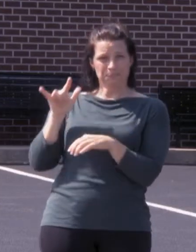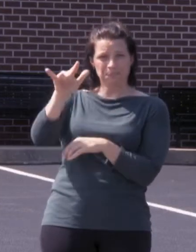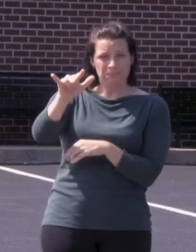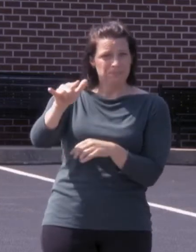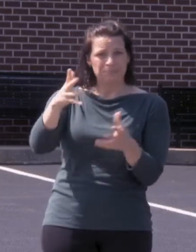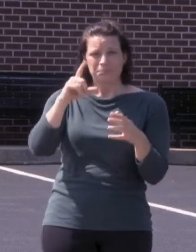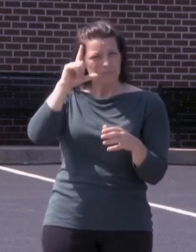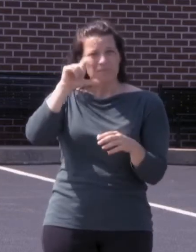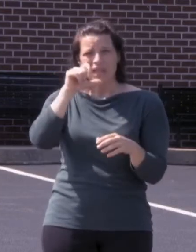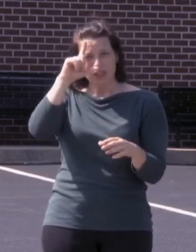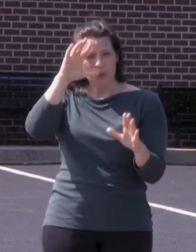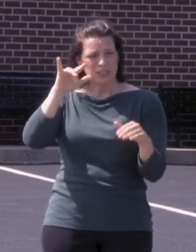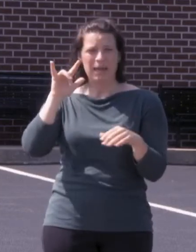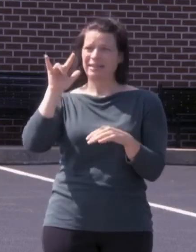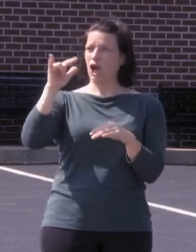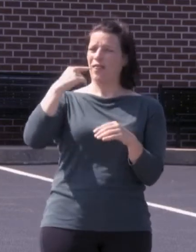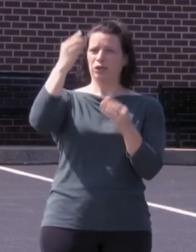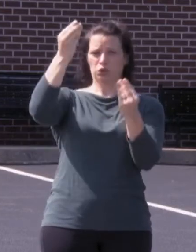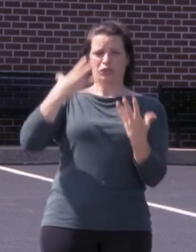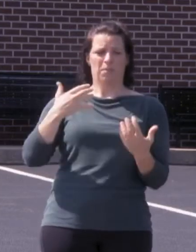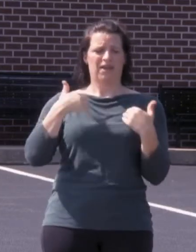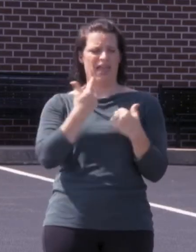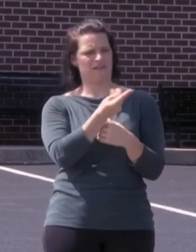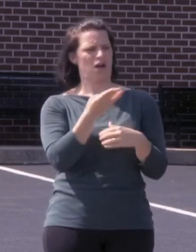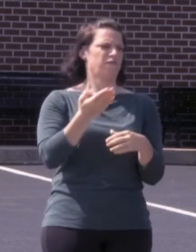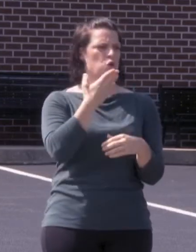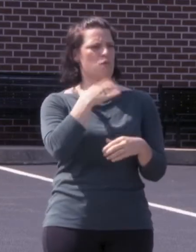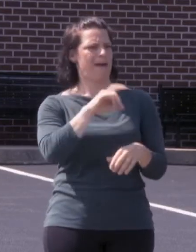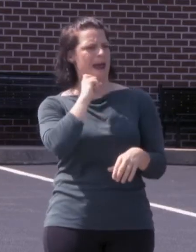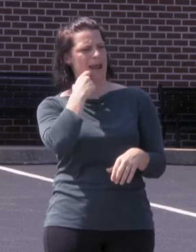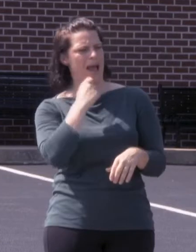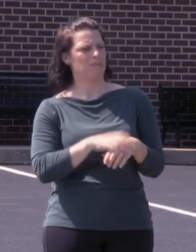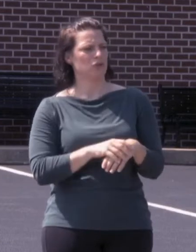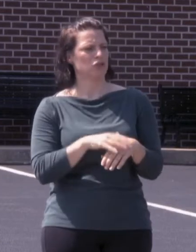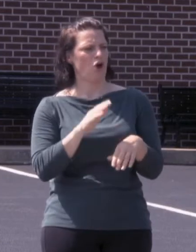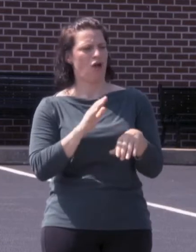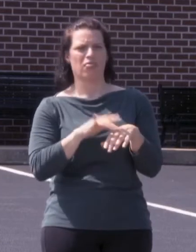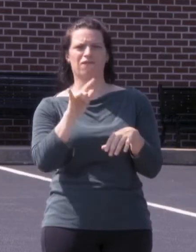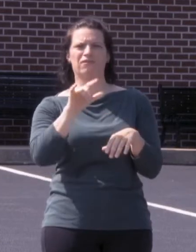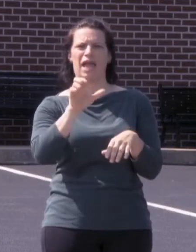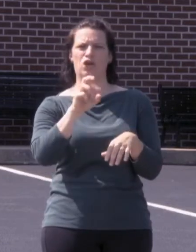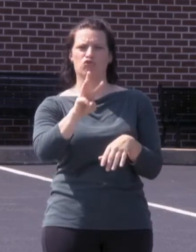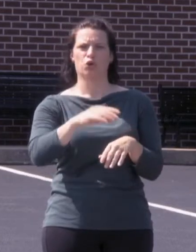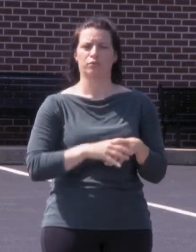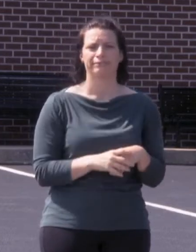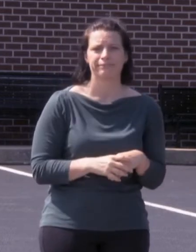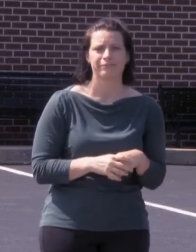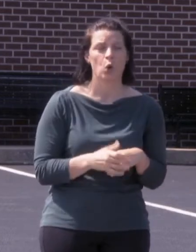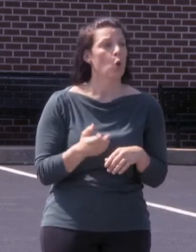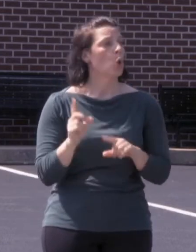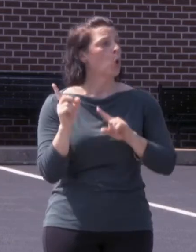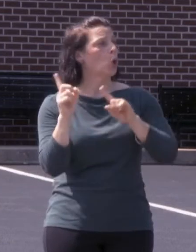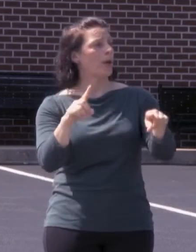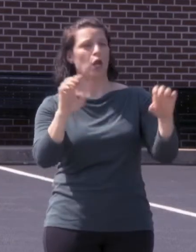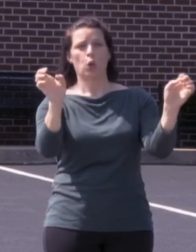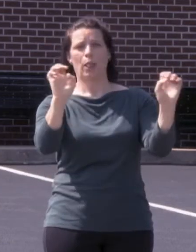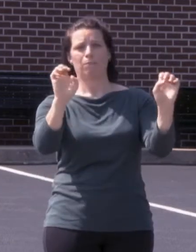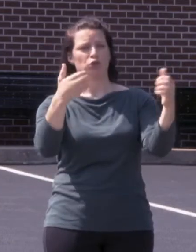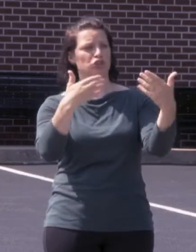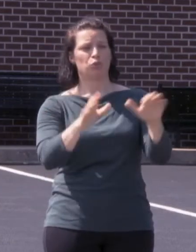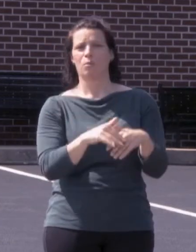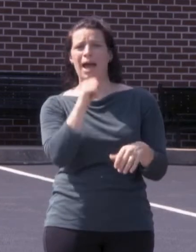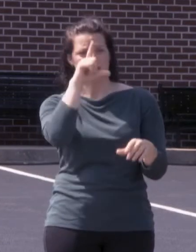I don't expect the airline to tell me they have a few bad apples on the flight crew. Or when I go to the emergency room,